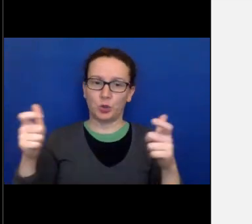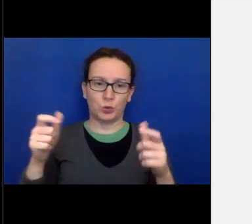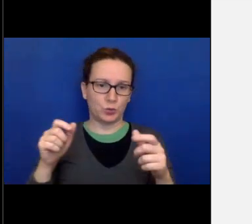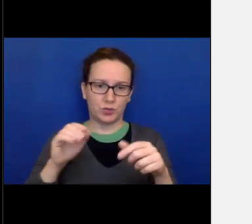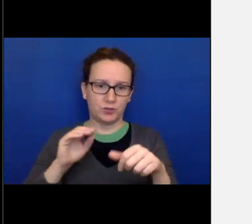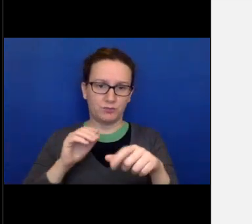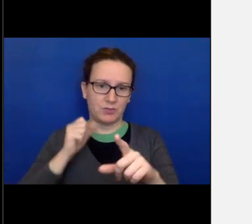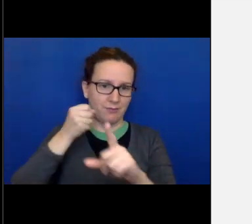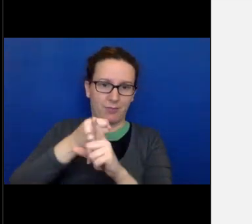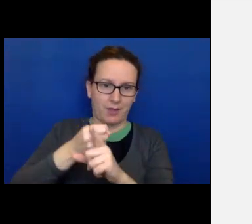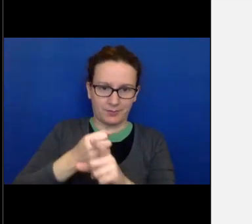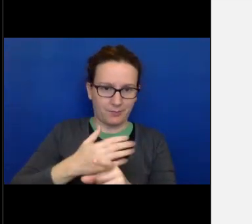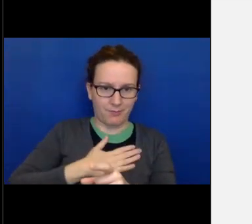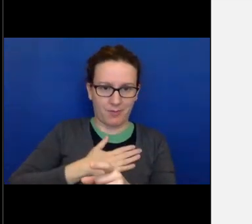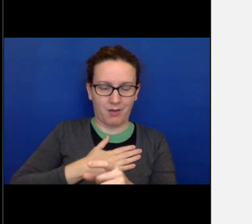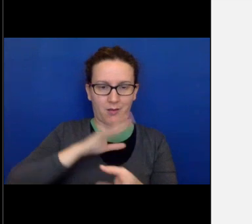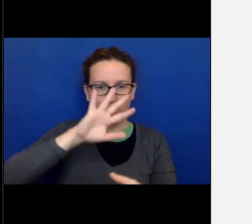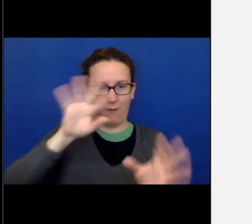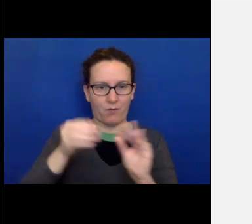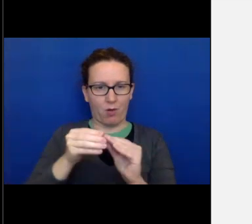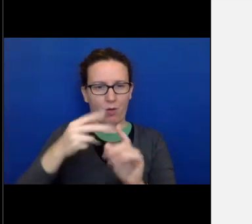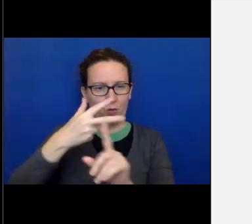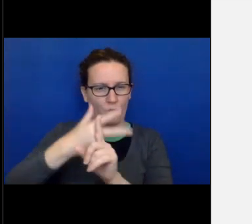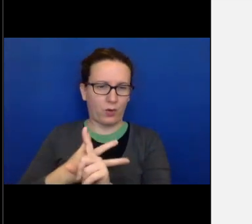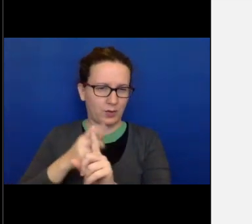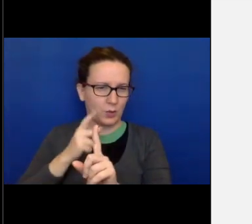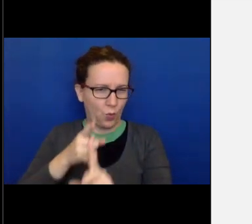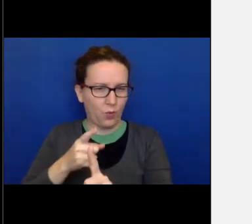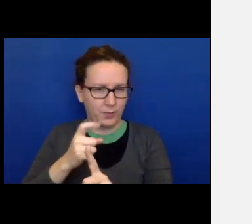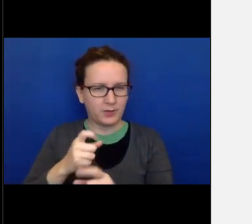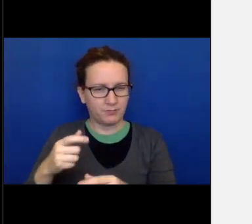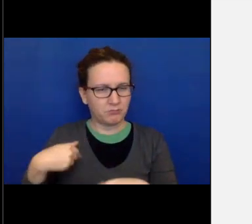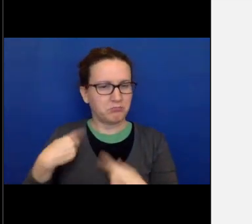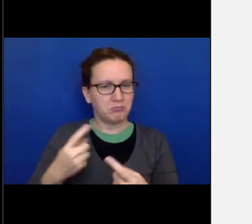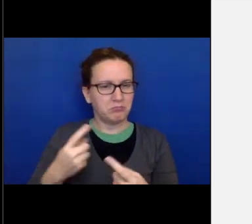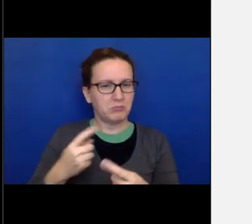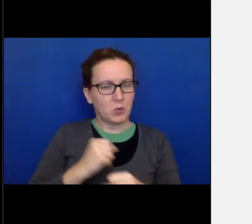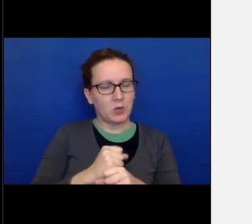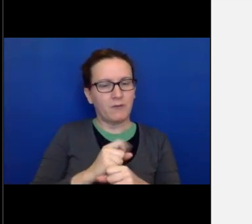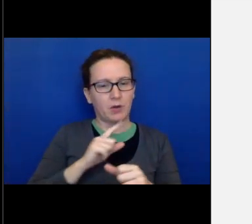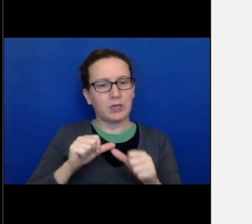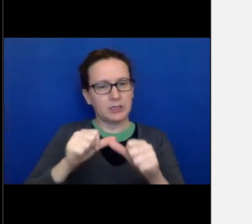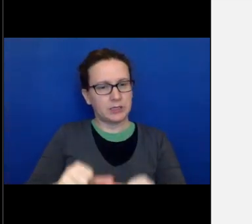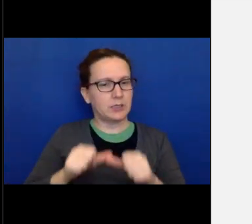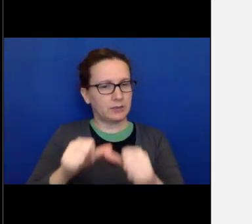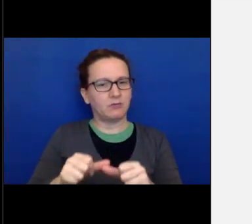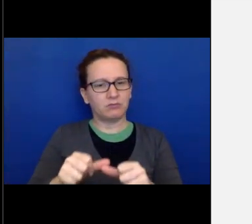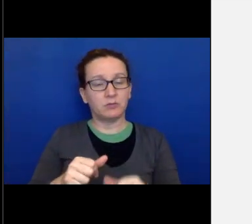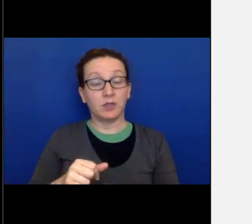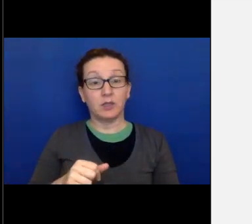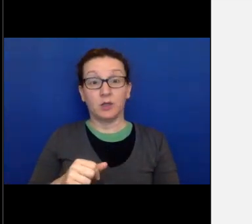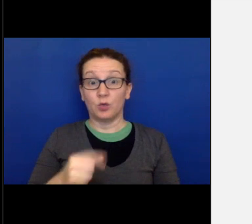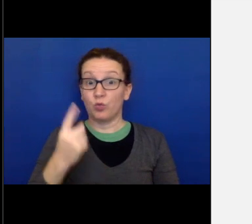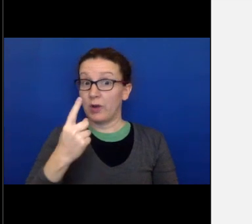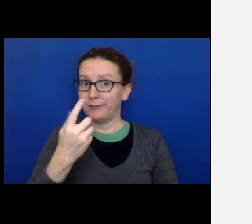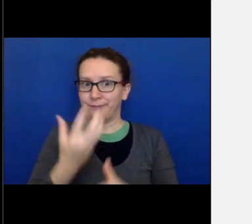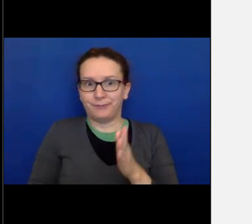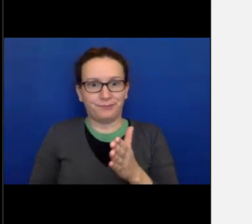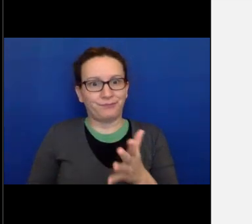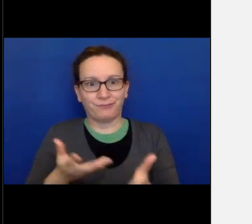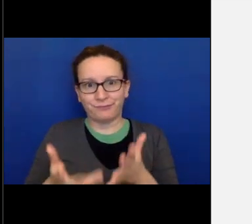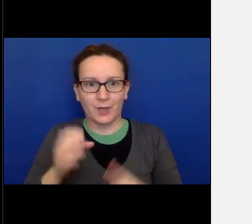to my sort of overall quarterly goal, right? Because I've been working more consistently on this. So if something, an emergency